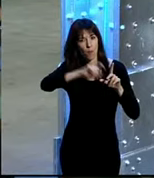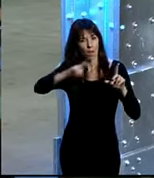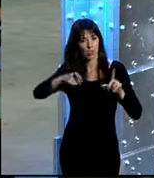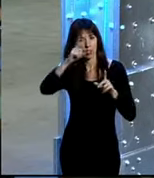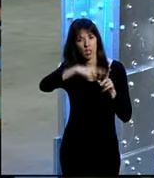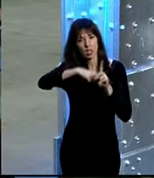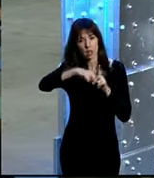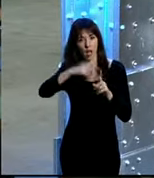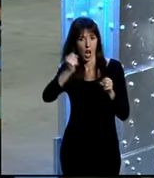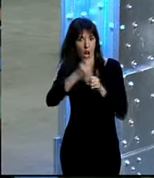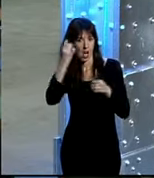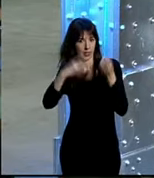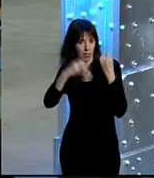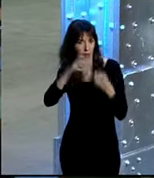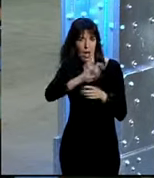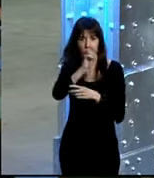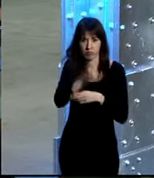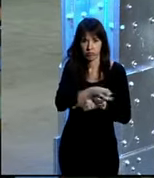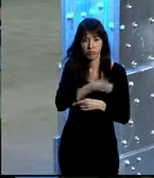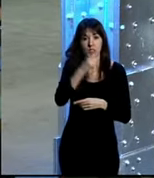wouldn't otherwise know about.